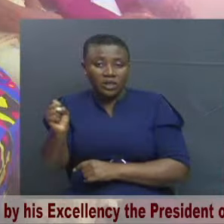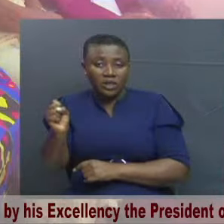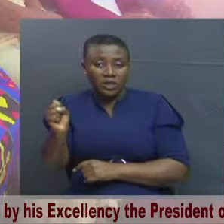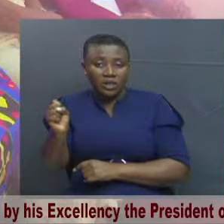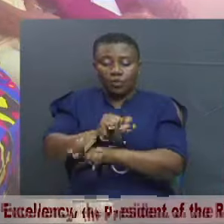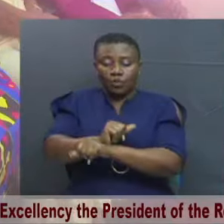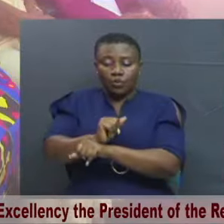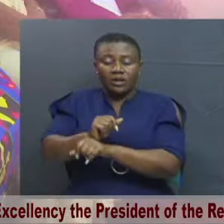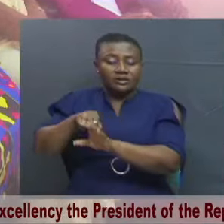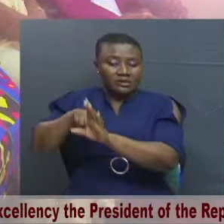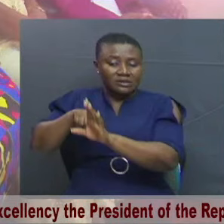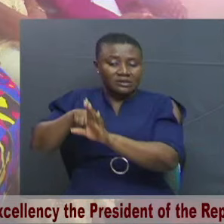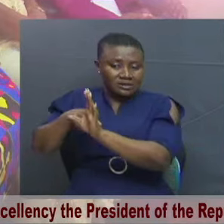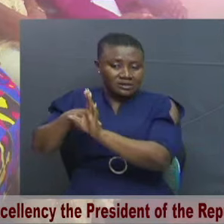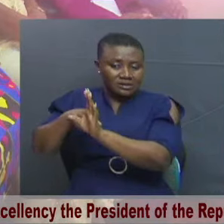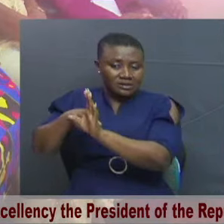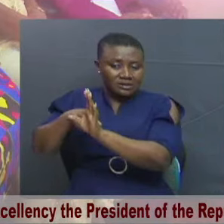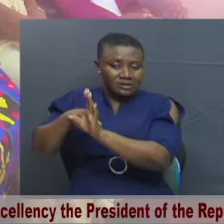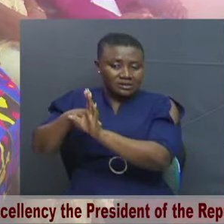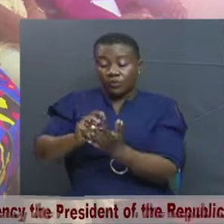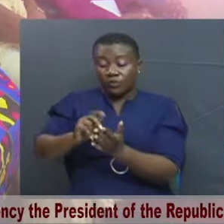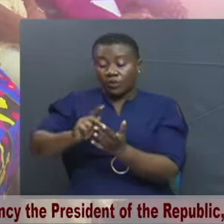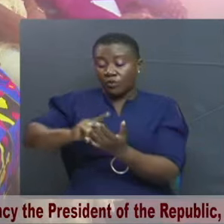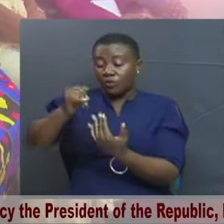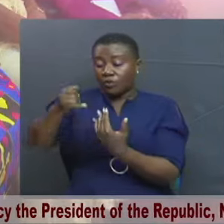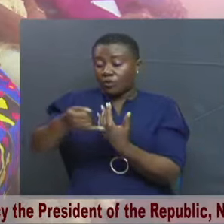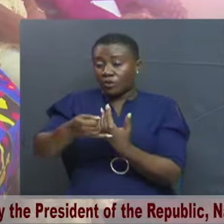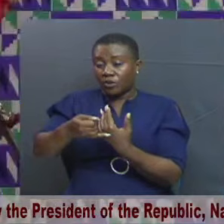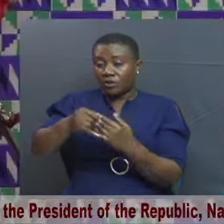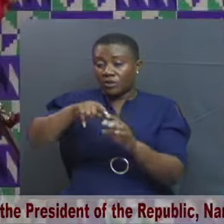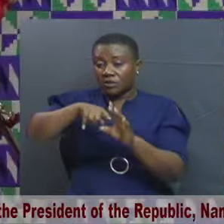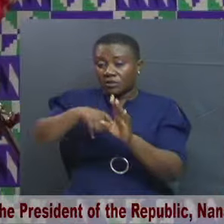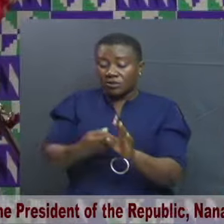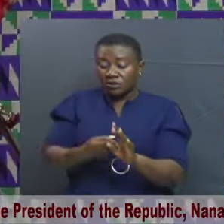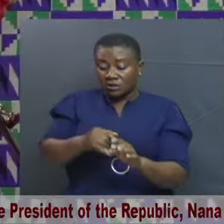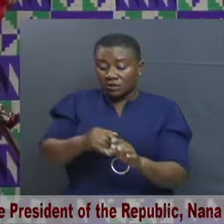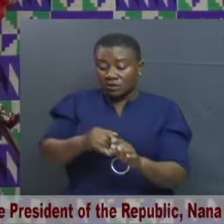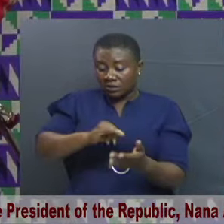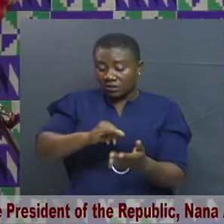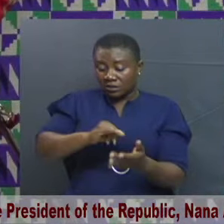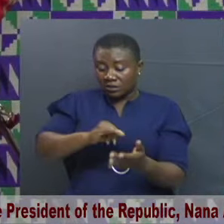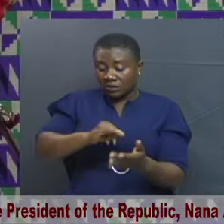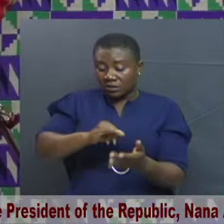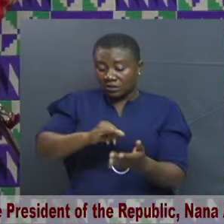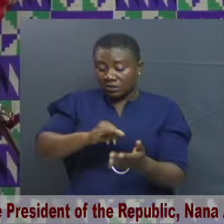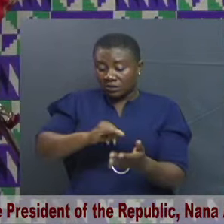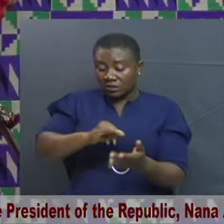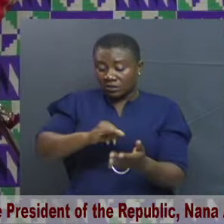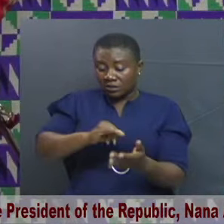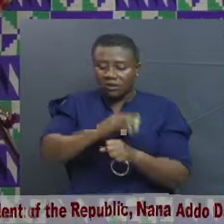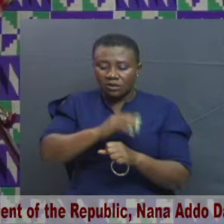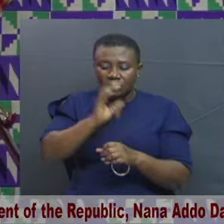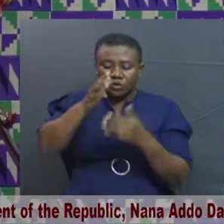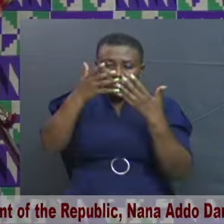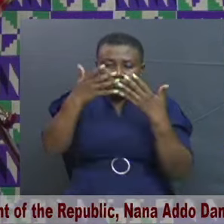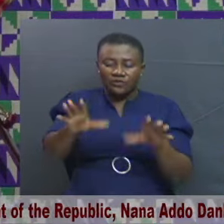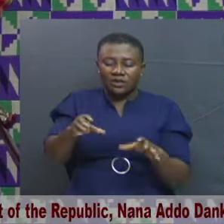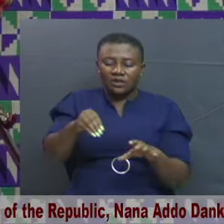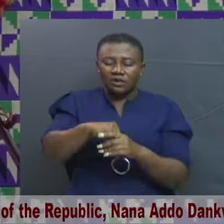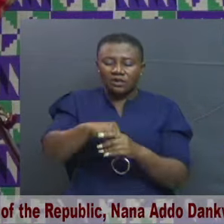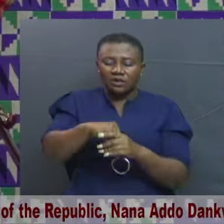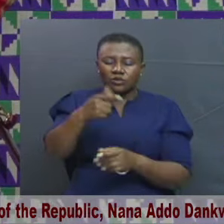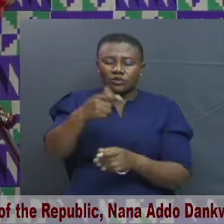has begun the project commenced effectively in January this year and will be completed in 28